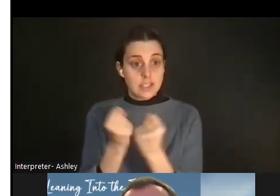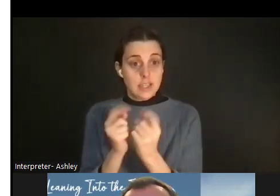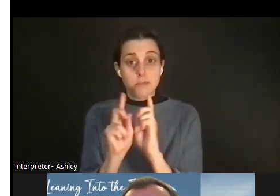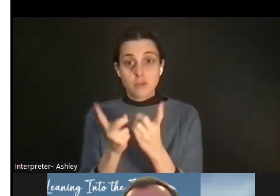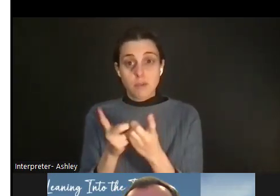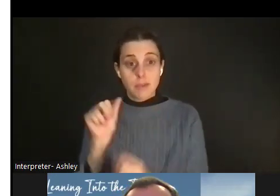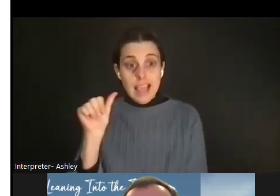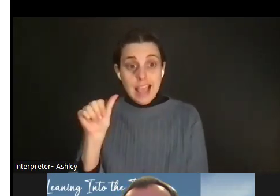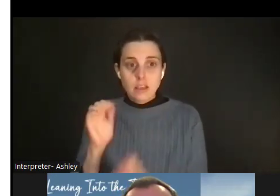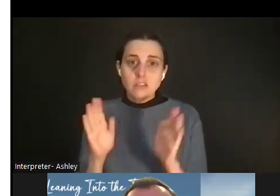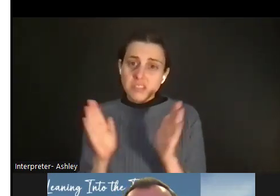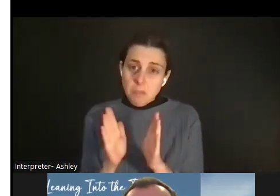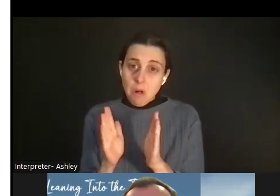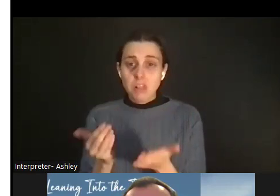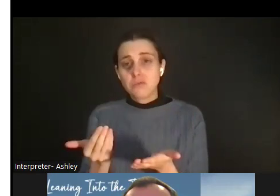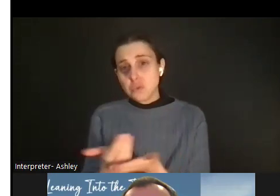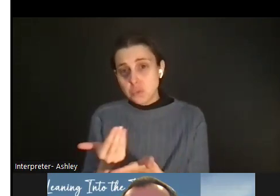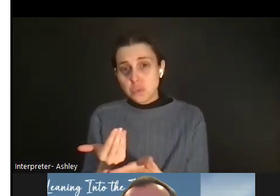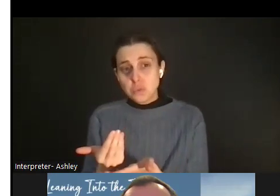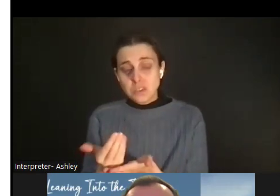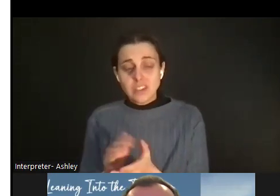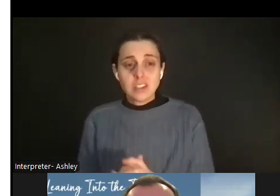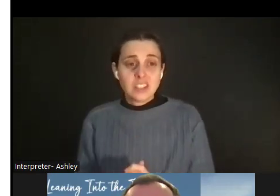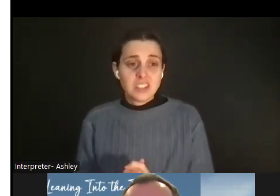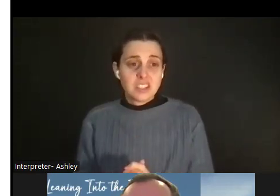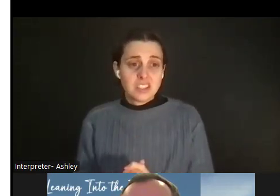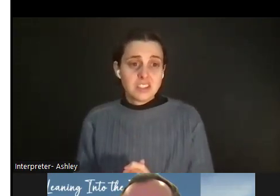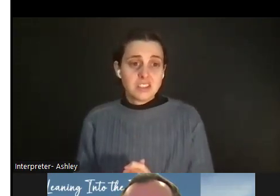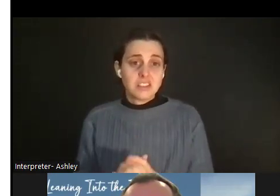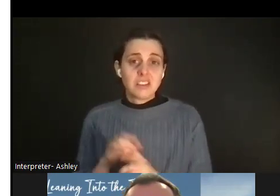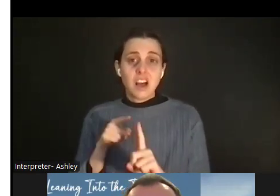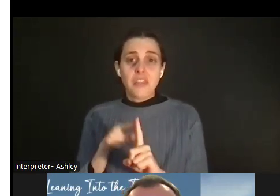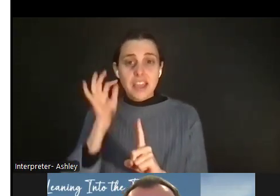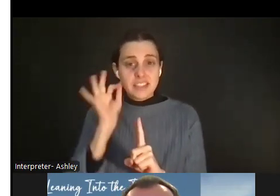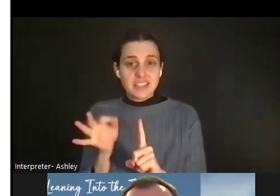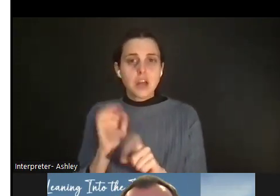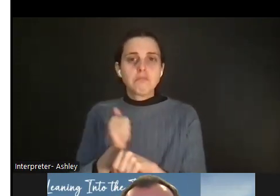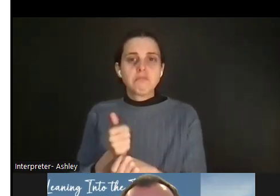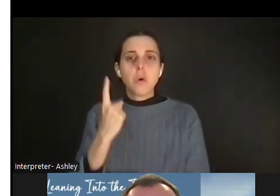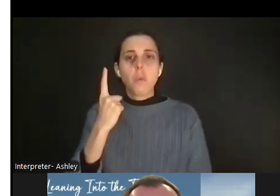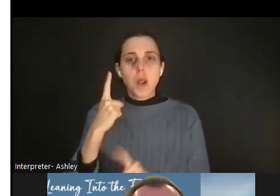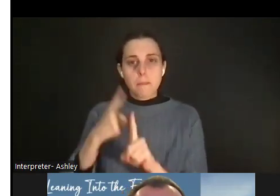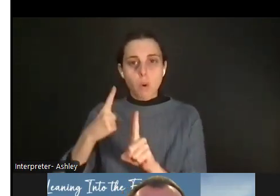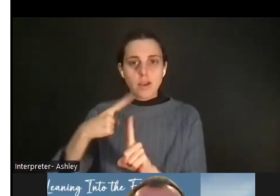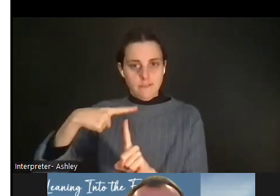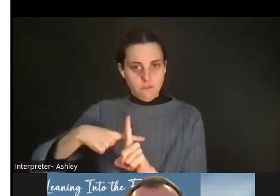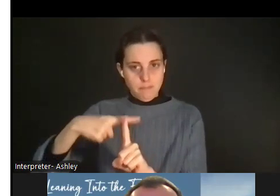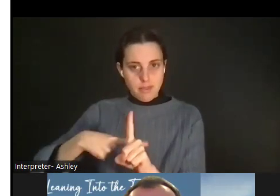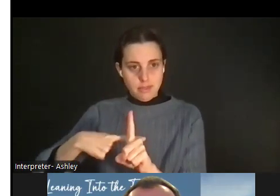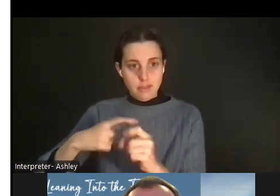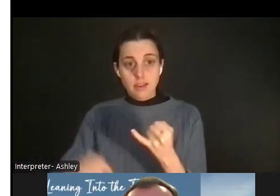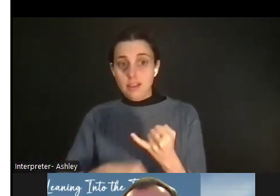they're new, lean, and they would decide to do 1 point a month. Department, the last one, the